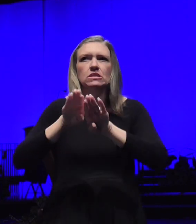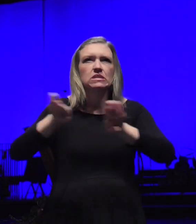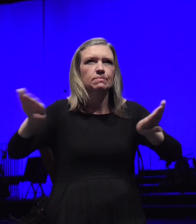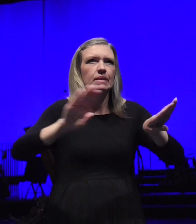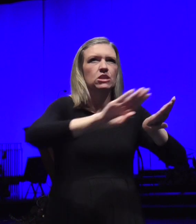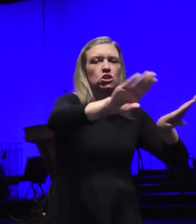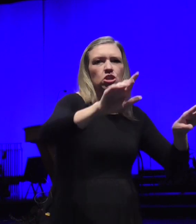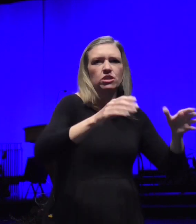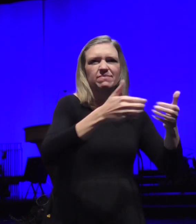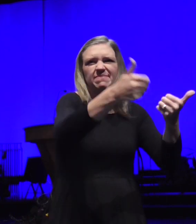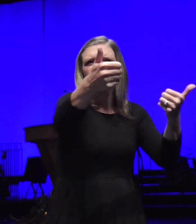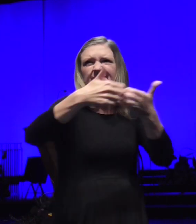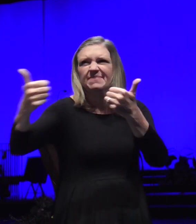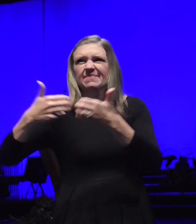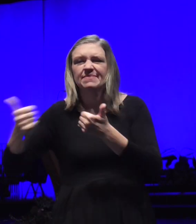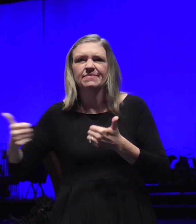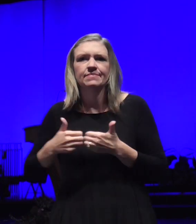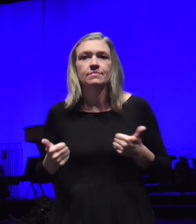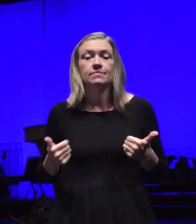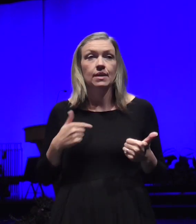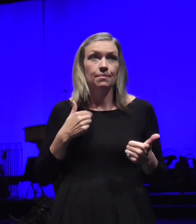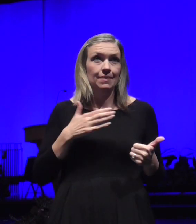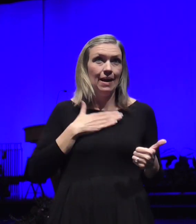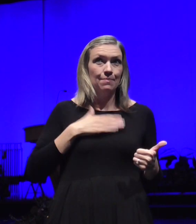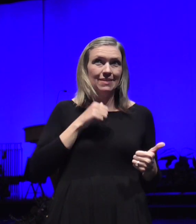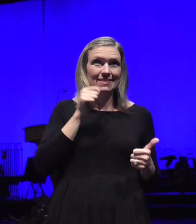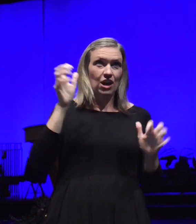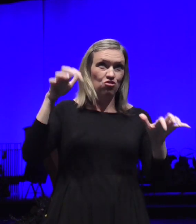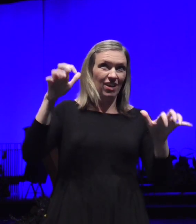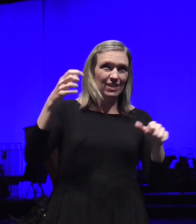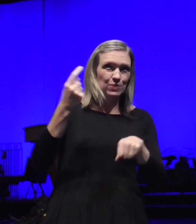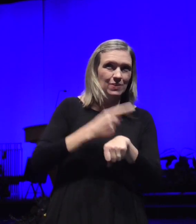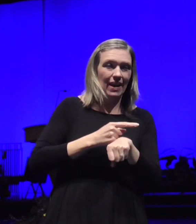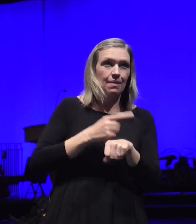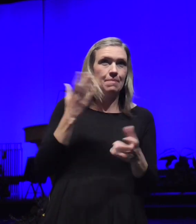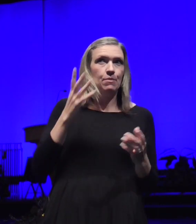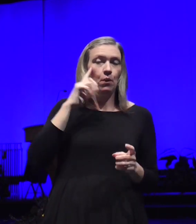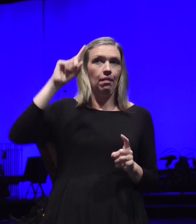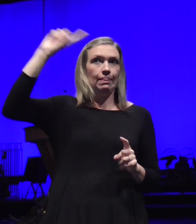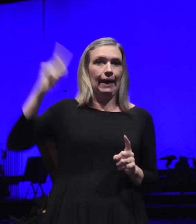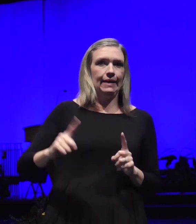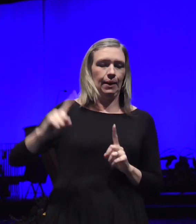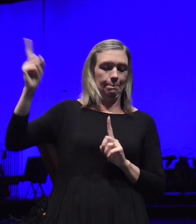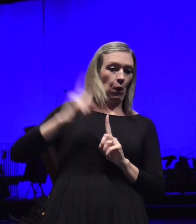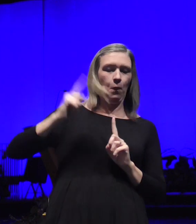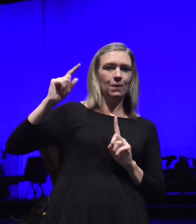denominations. I'm glad it's not raining today, or I might be hit with lightning saying this.